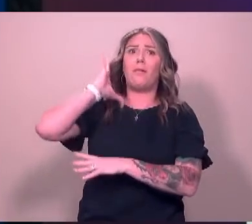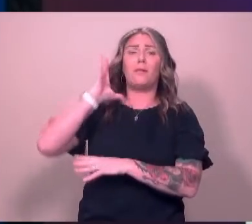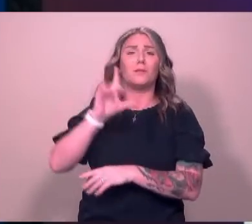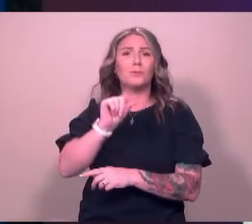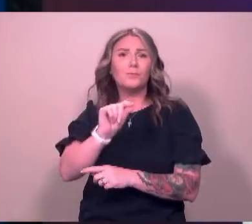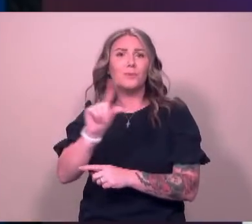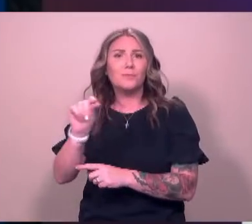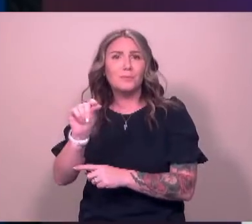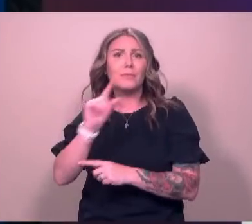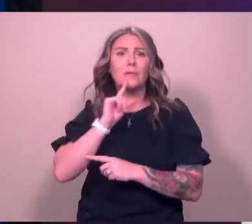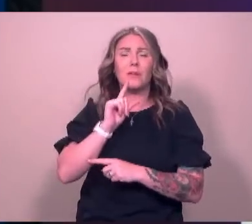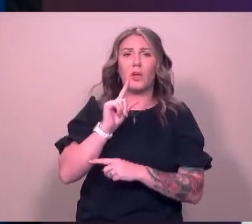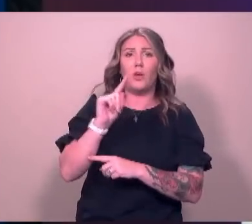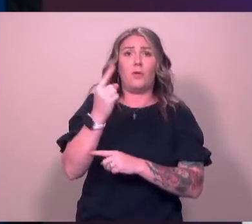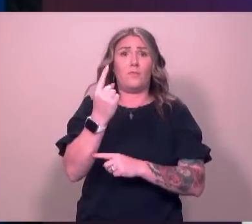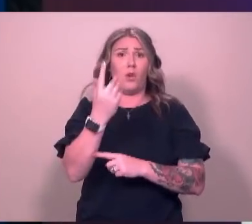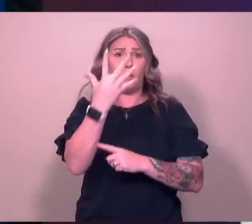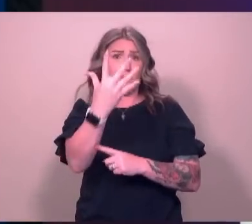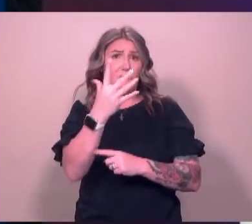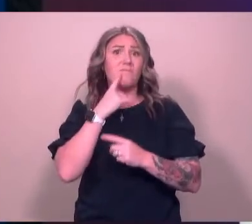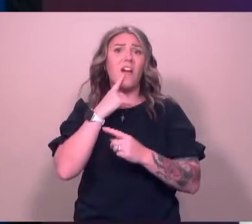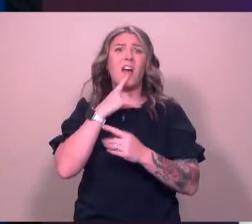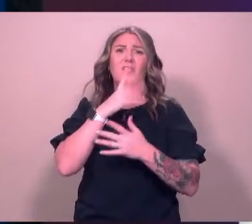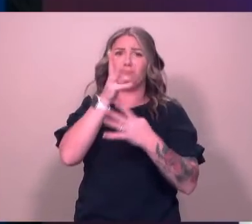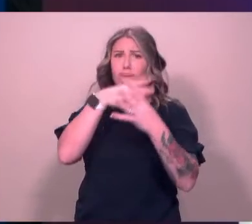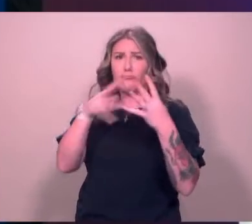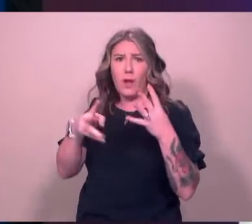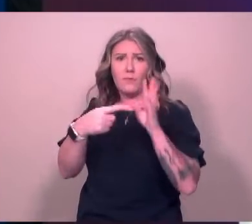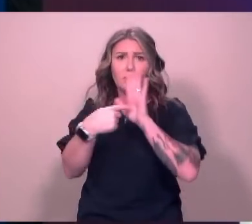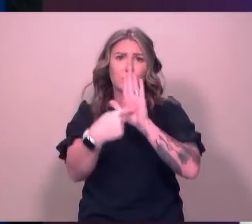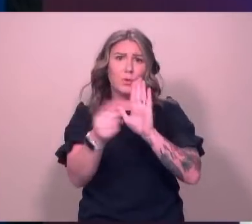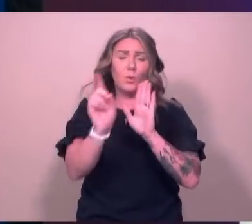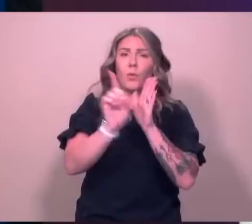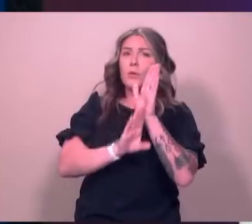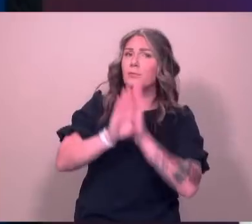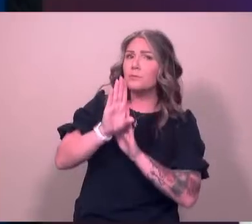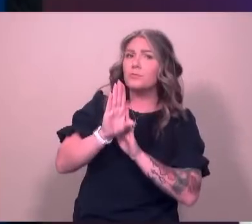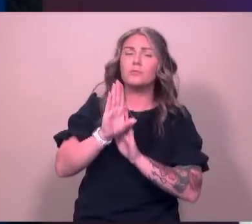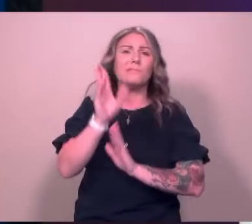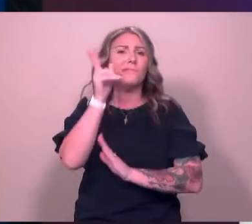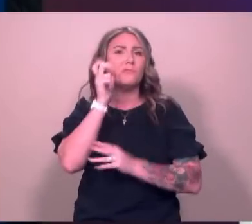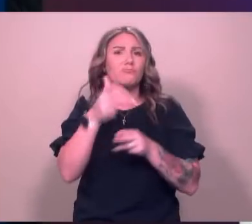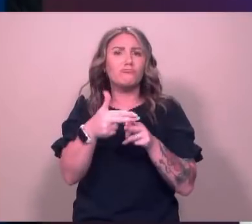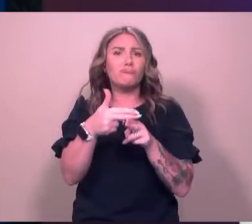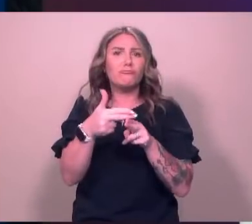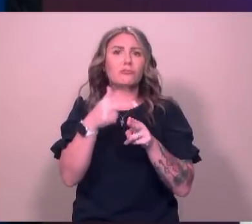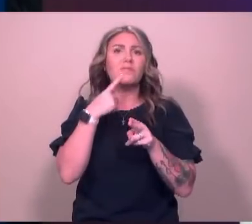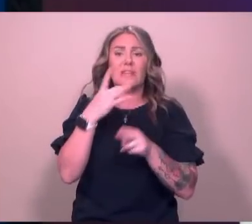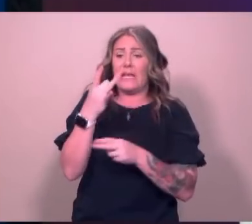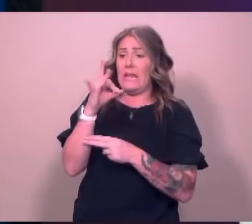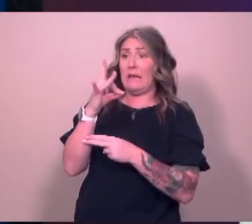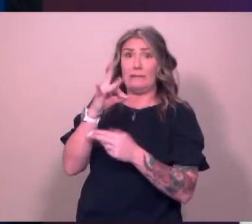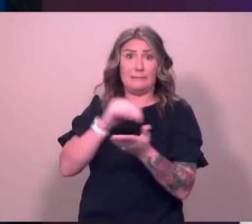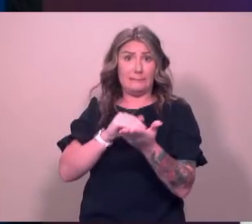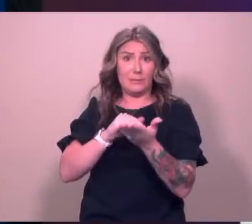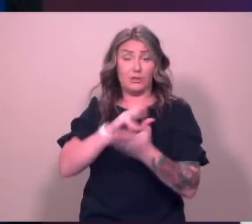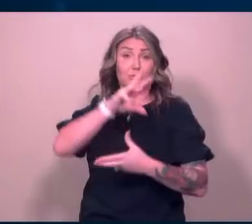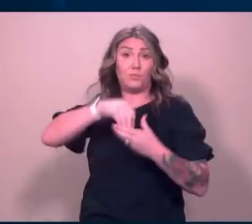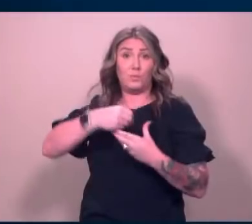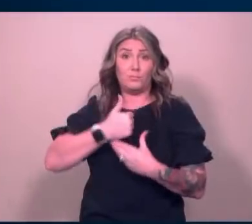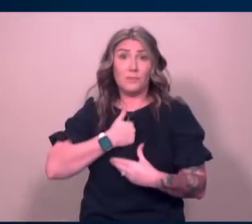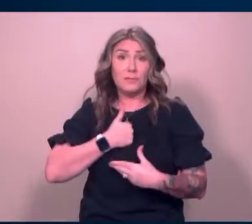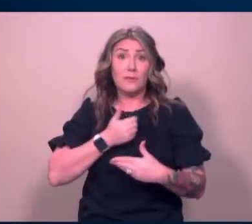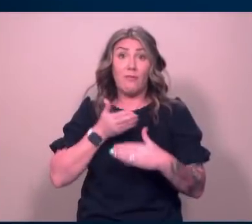First, we will share 5 quick graphics depicting where we are in this surge, then hear very briefly from 18 physicians, including myself, and after